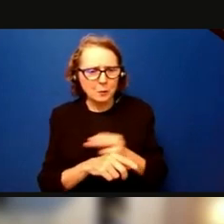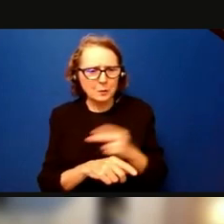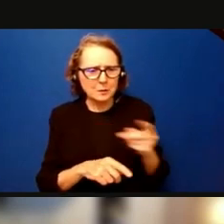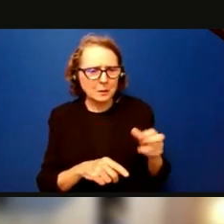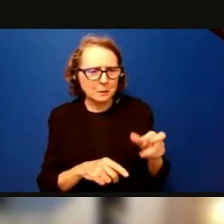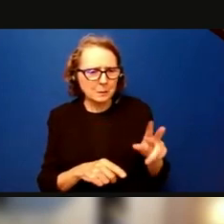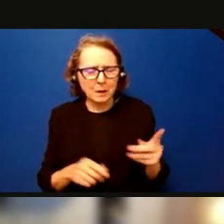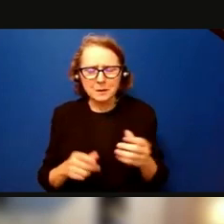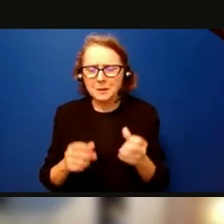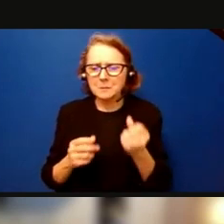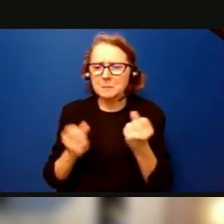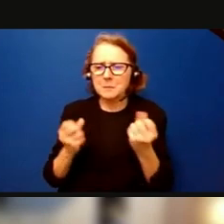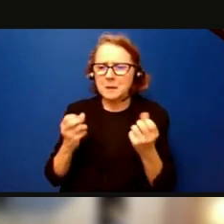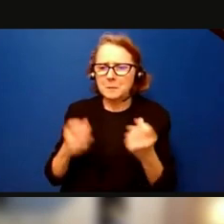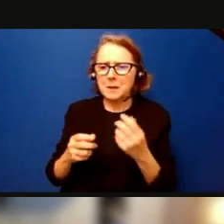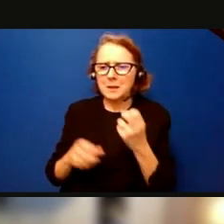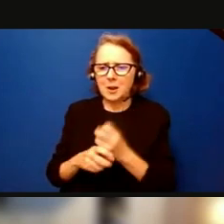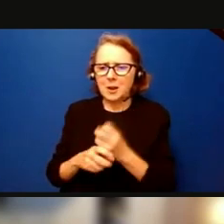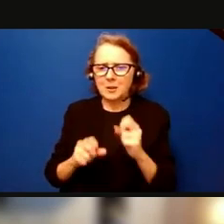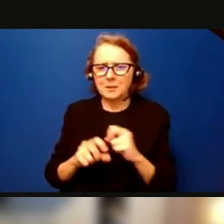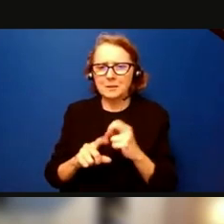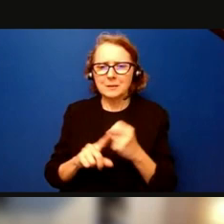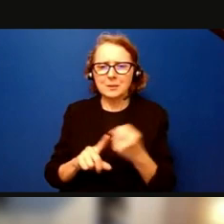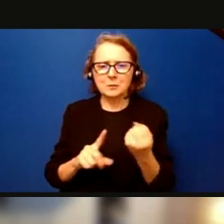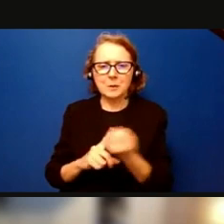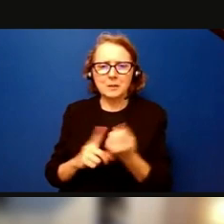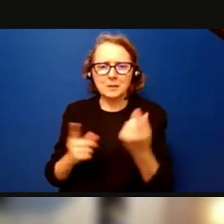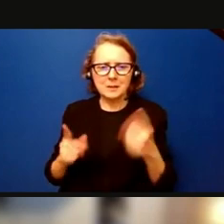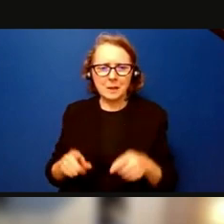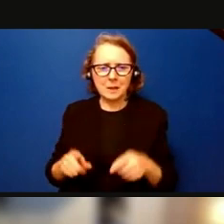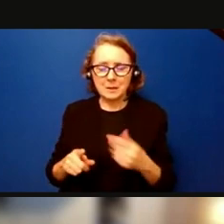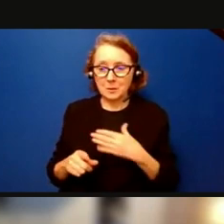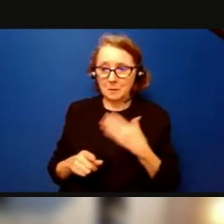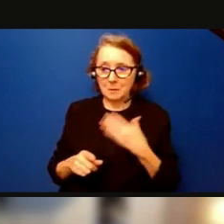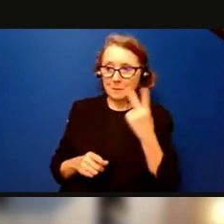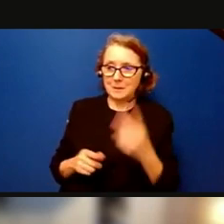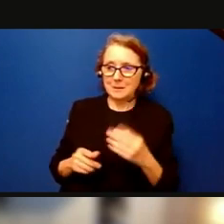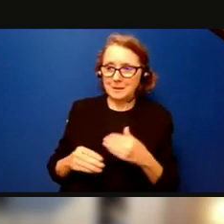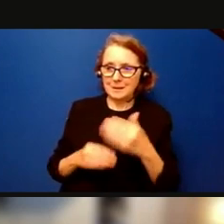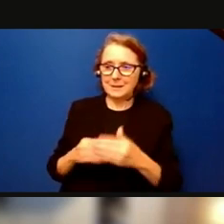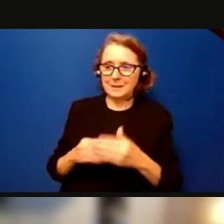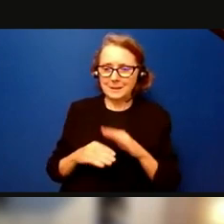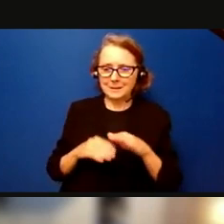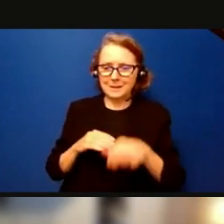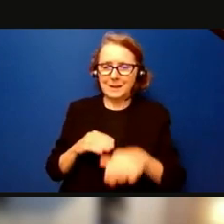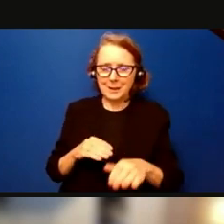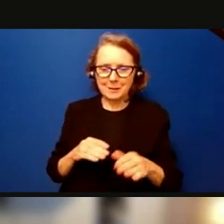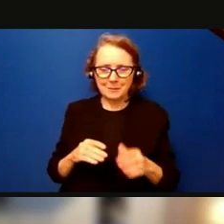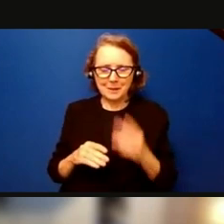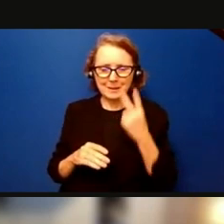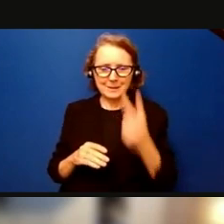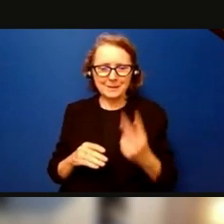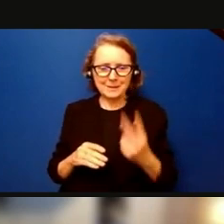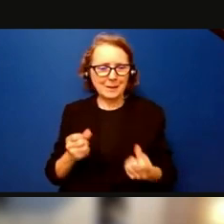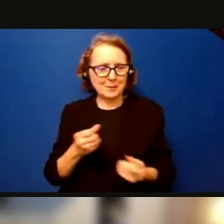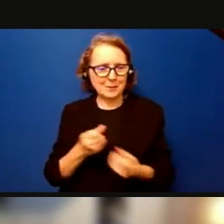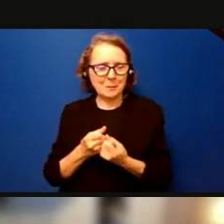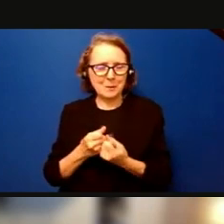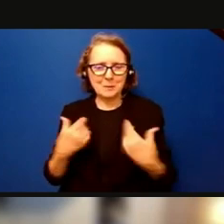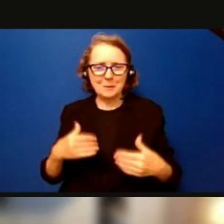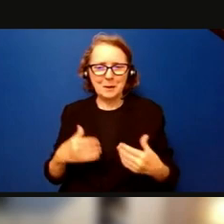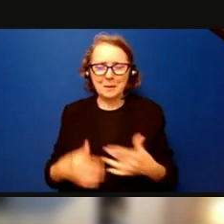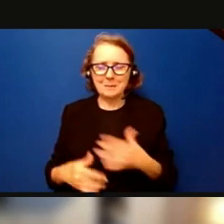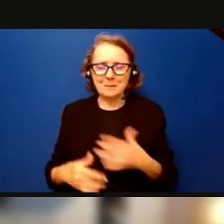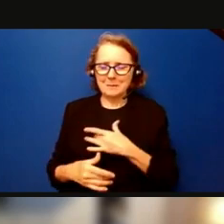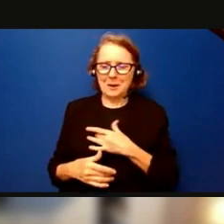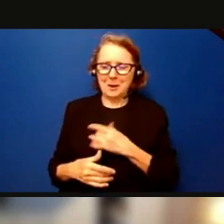happening. So I'm excited to see this next step and to know that there's so much support for it as well. It just it makes my heart